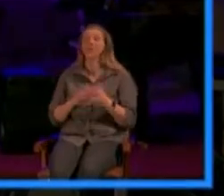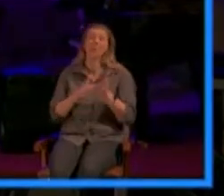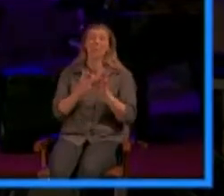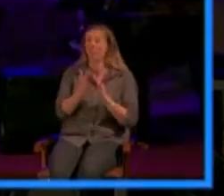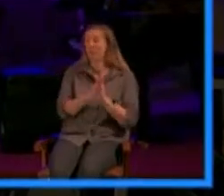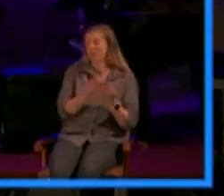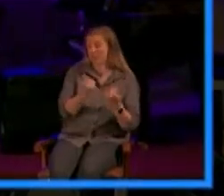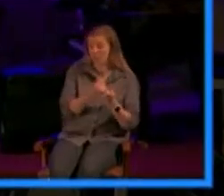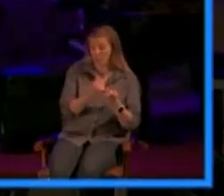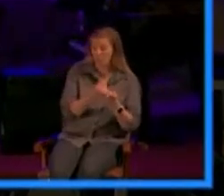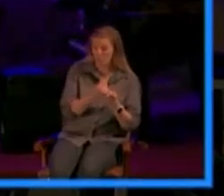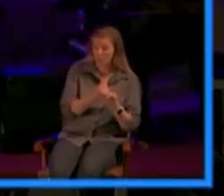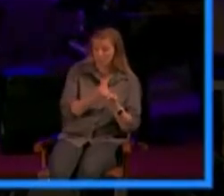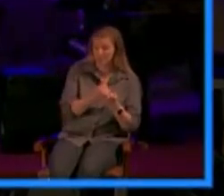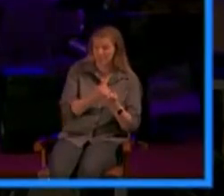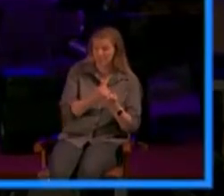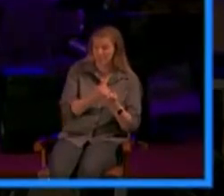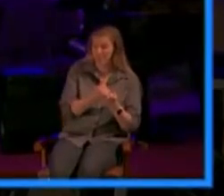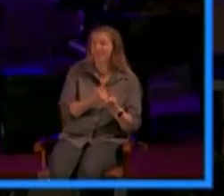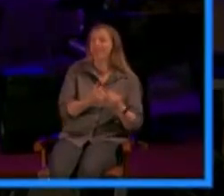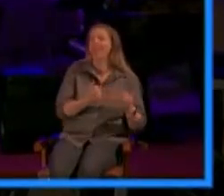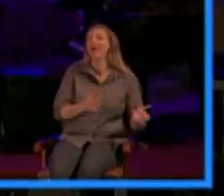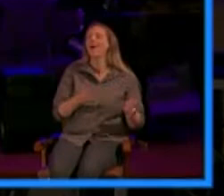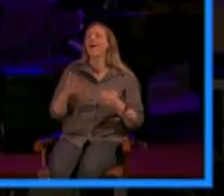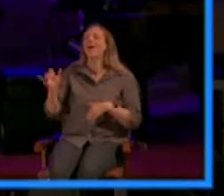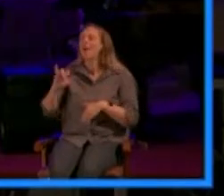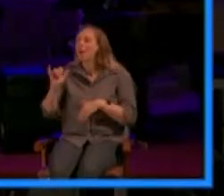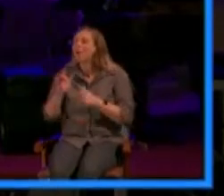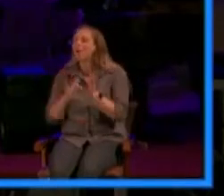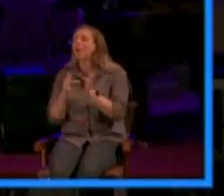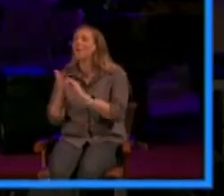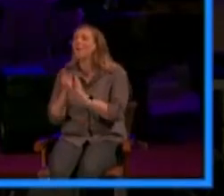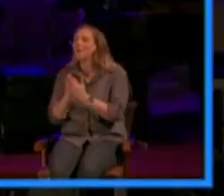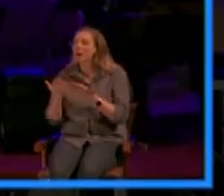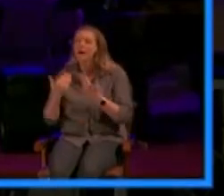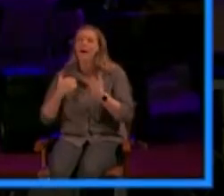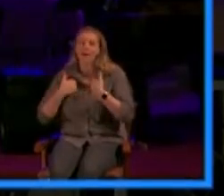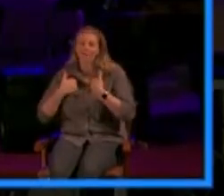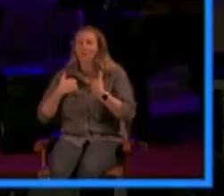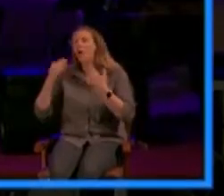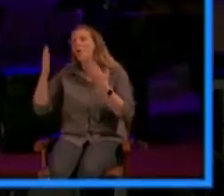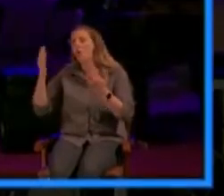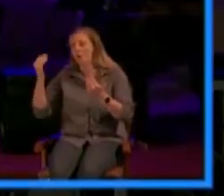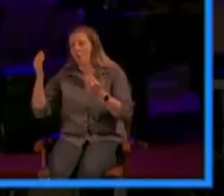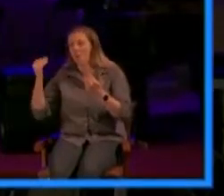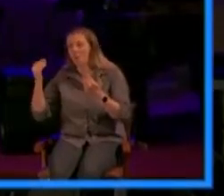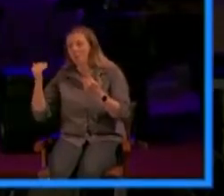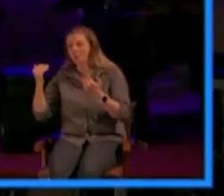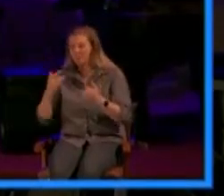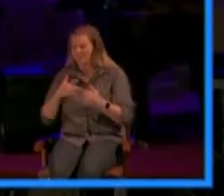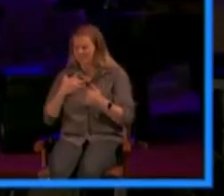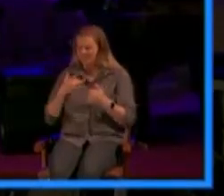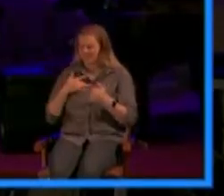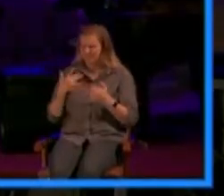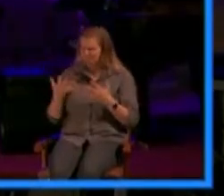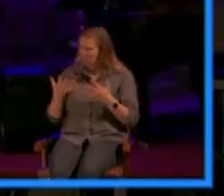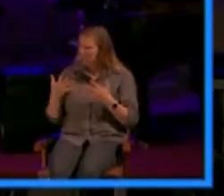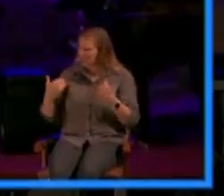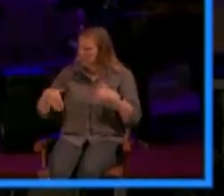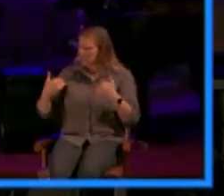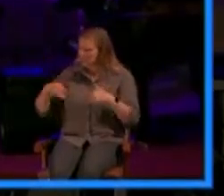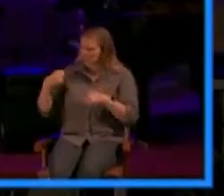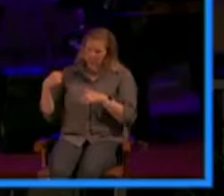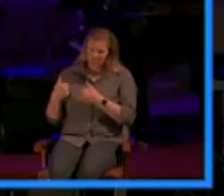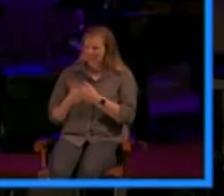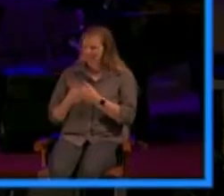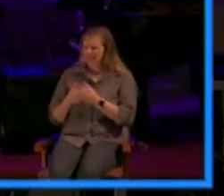biblical hope towards the end of this message. So I pray that you'll sort of stay with me, if you will, until we get to that end, when we're really going to